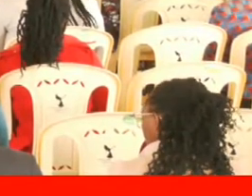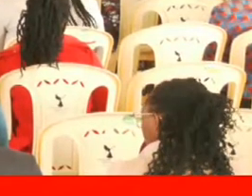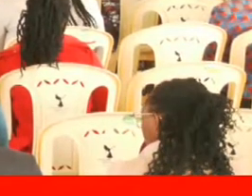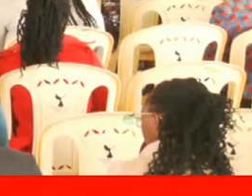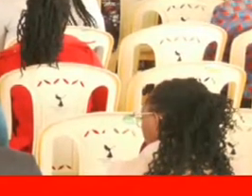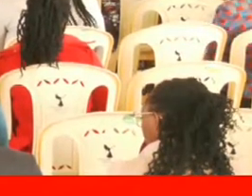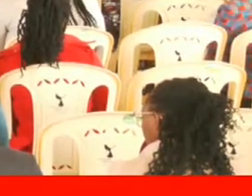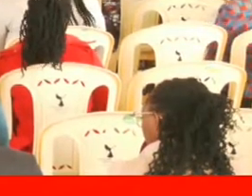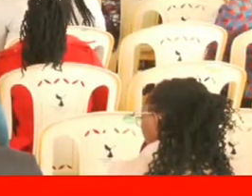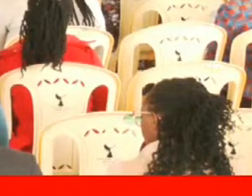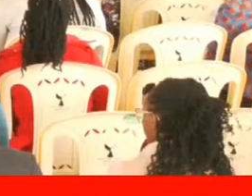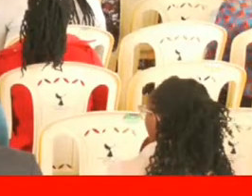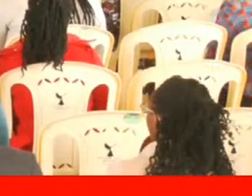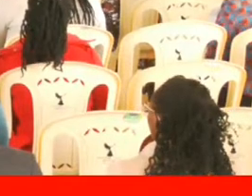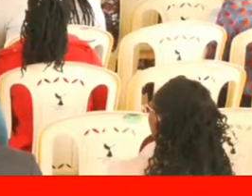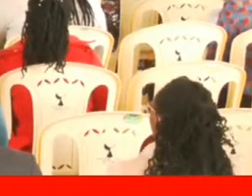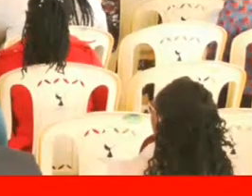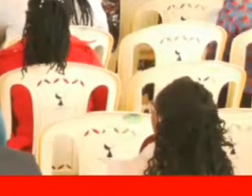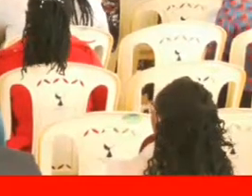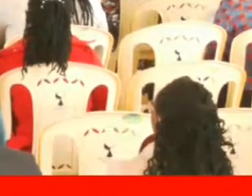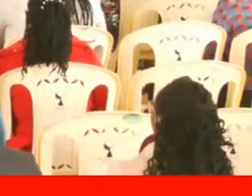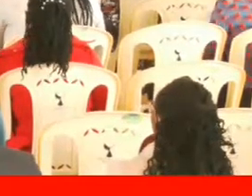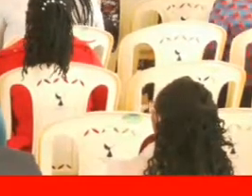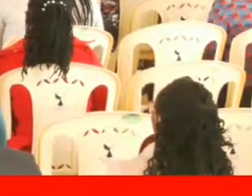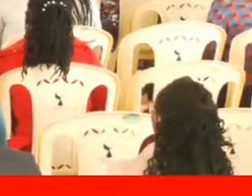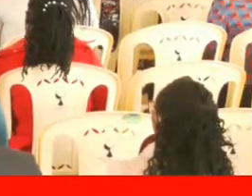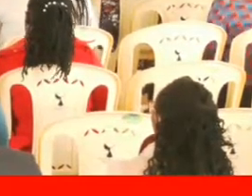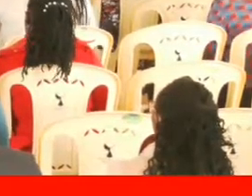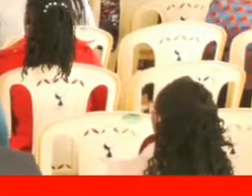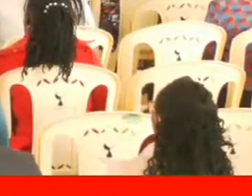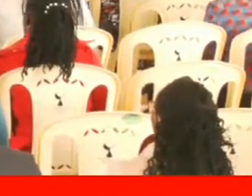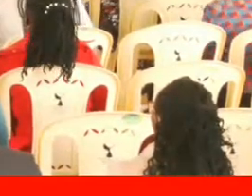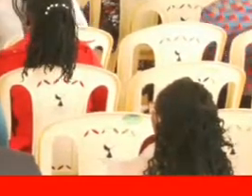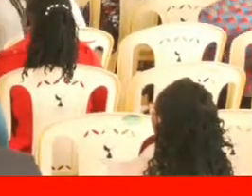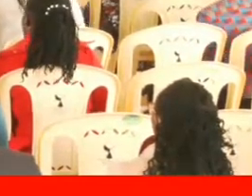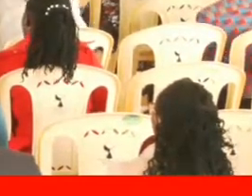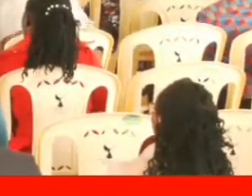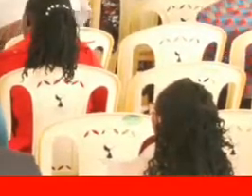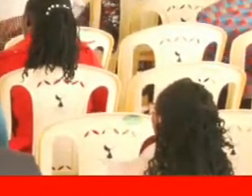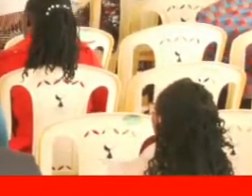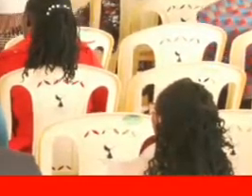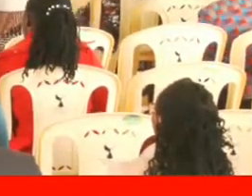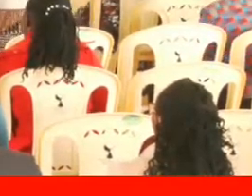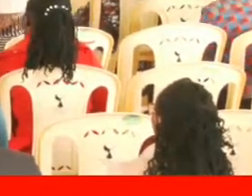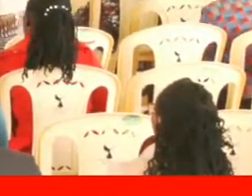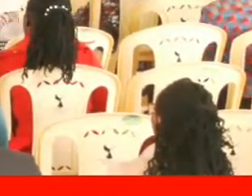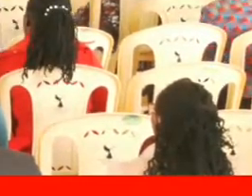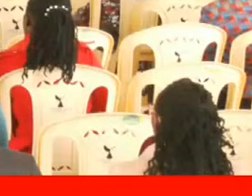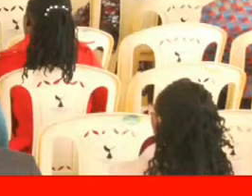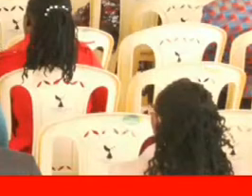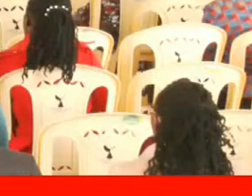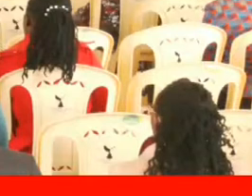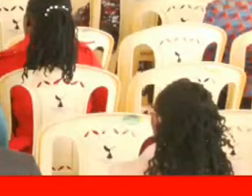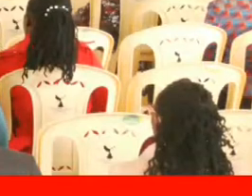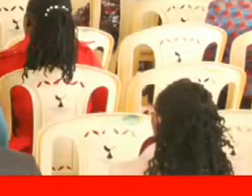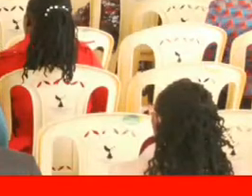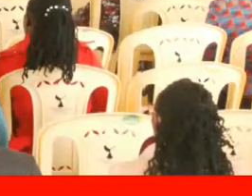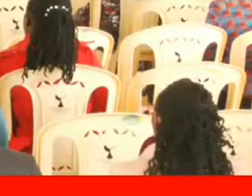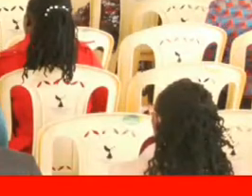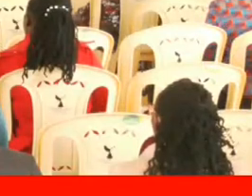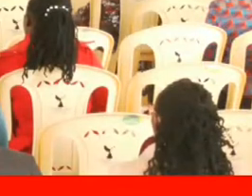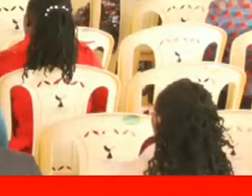you oh yeah we have sing I'm free I wanted to there's a song I love but now uh on